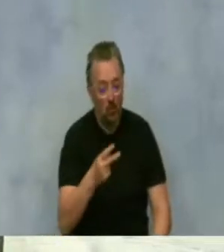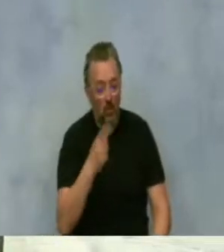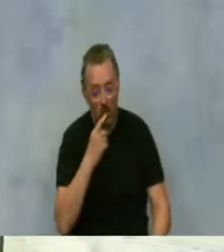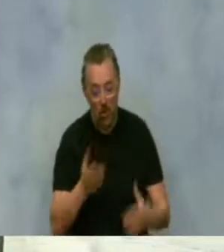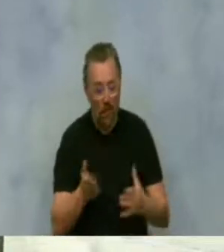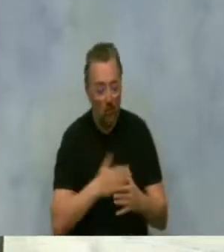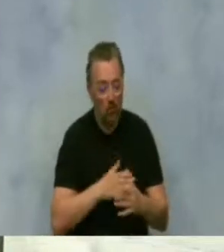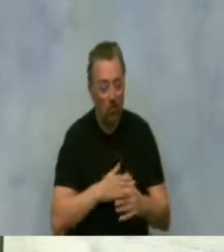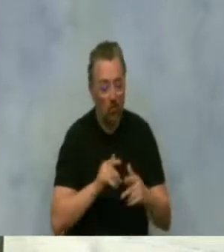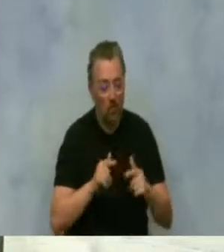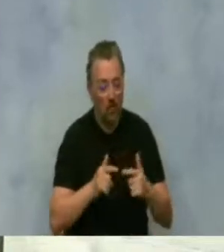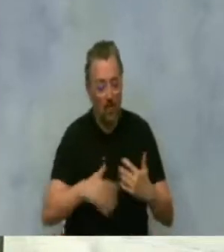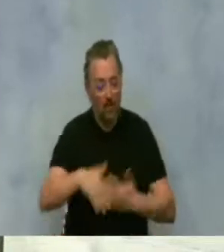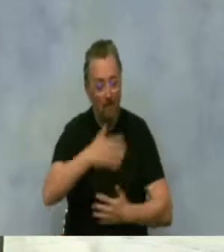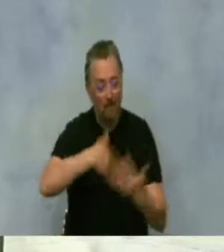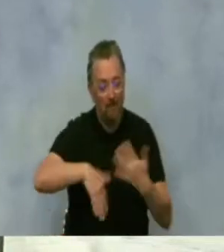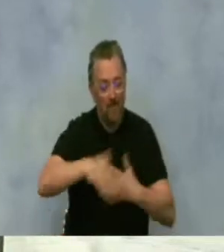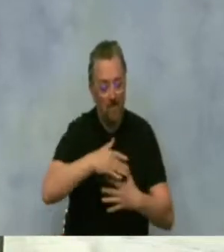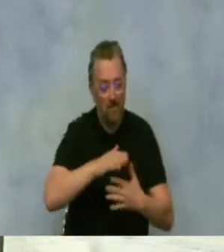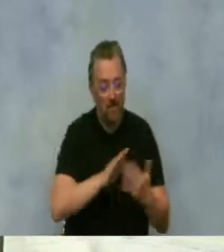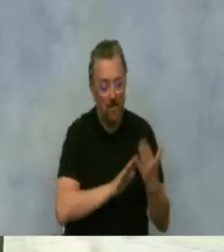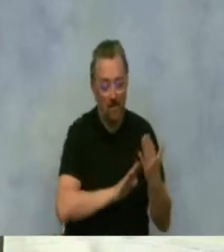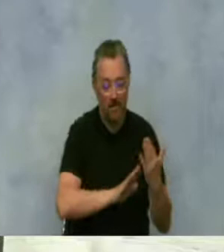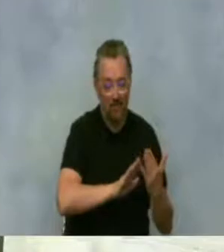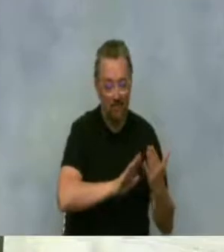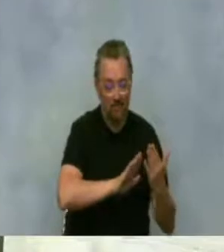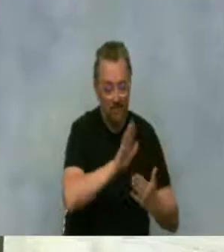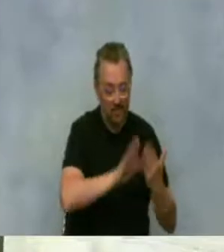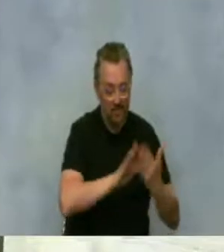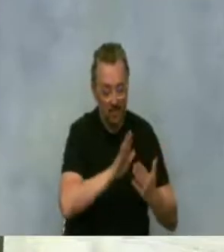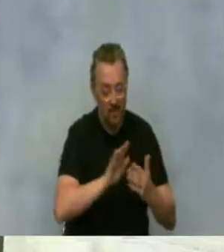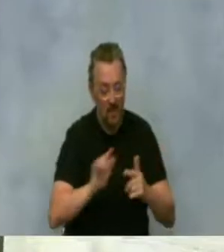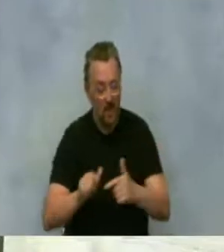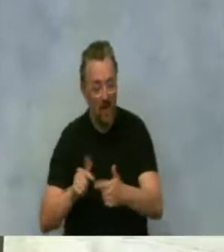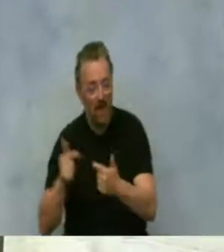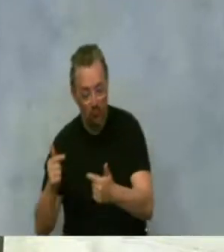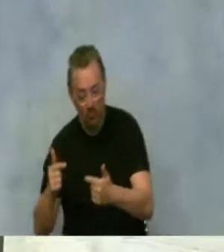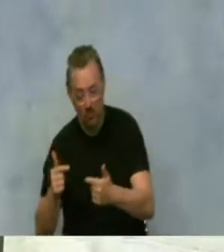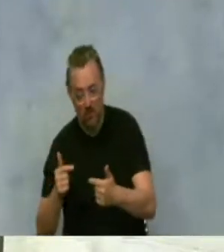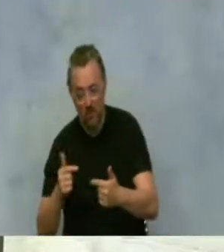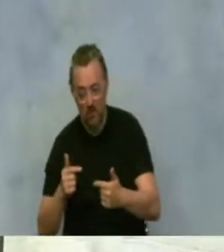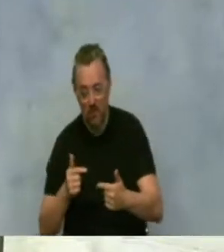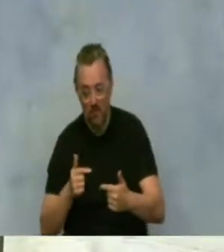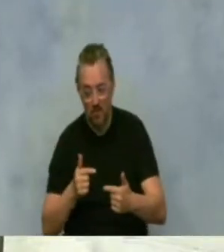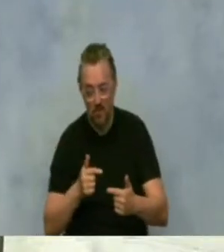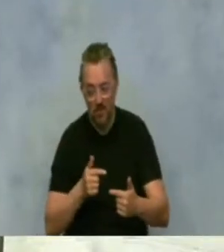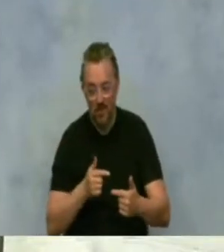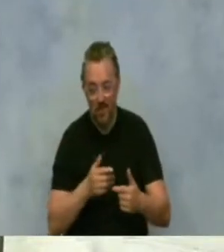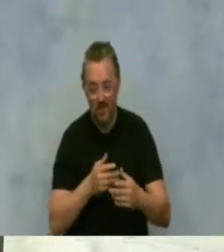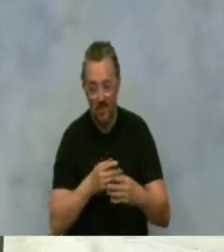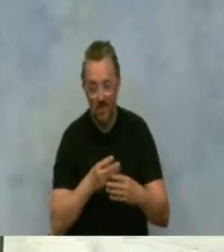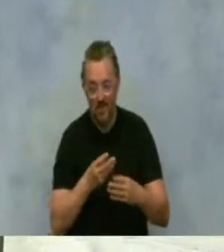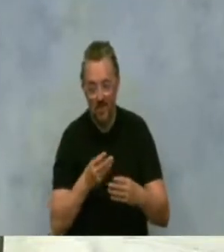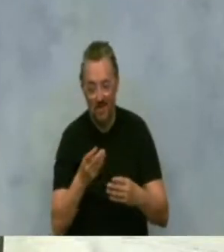terms of meeting with our TP coordinating group, Temp Participation Coordinating Group, which is an old title. It's maybe something the review will think about in